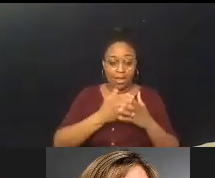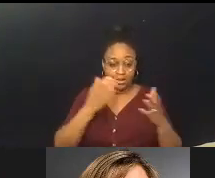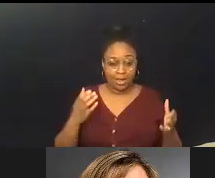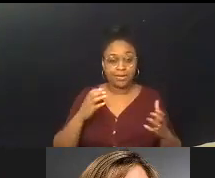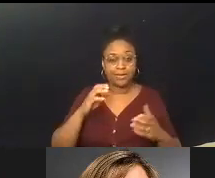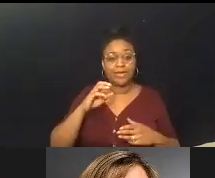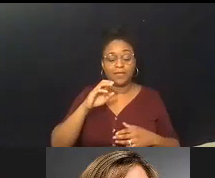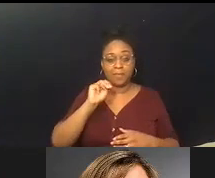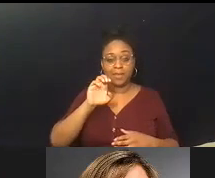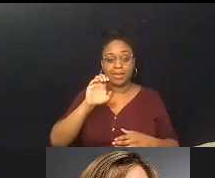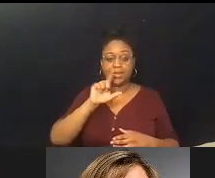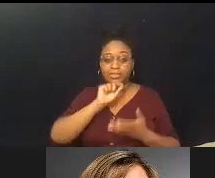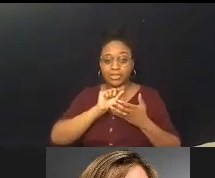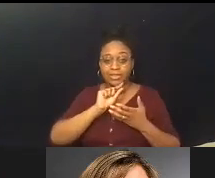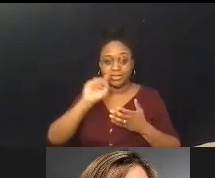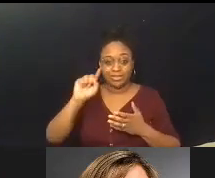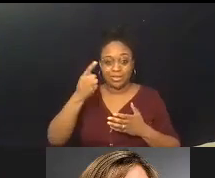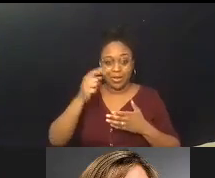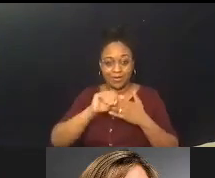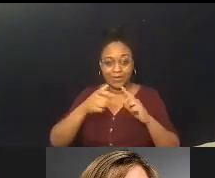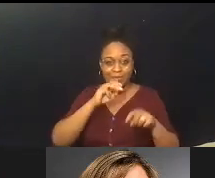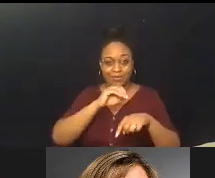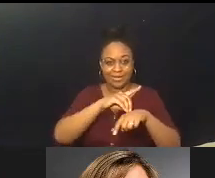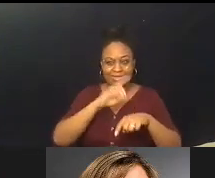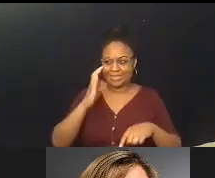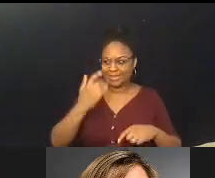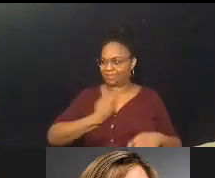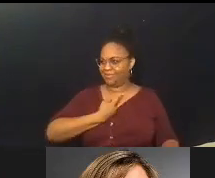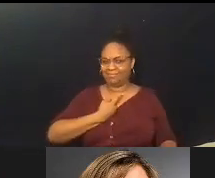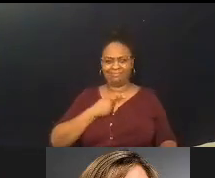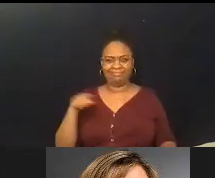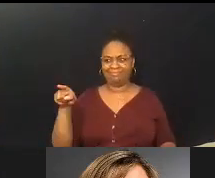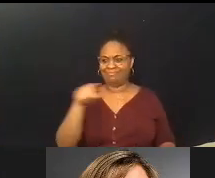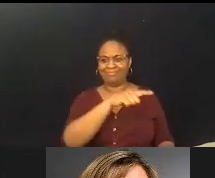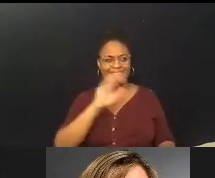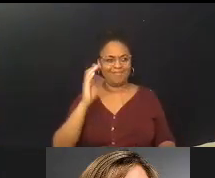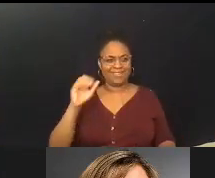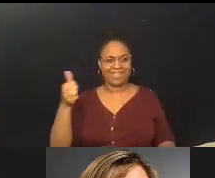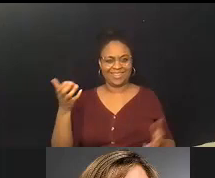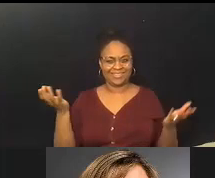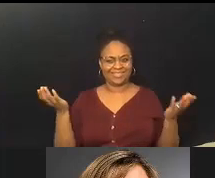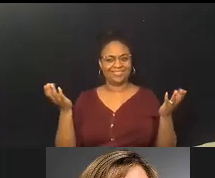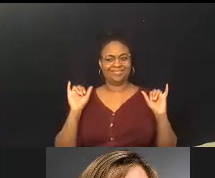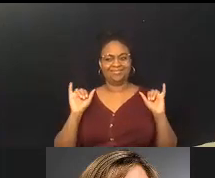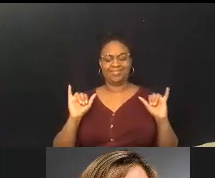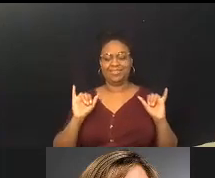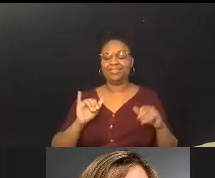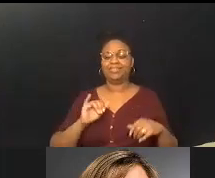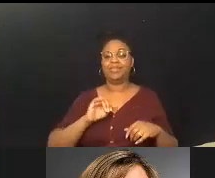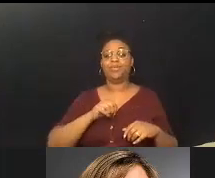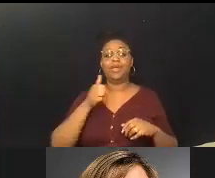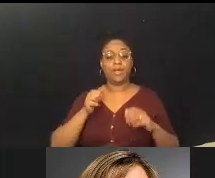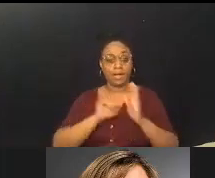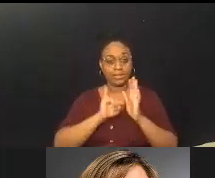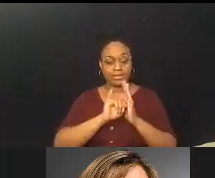was in college, and I seemed to be the only one, right? And so those other identities definitely became more salient to me as I